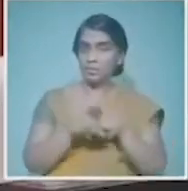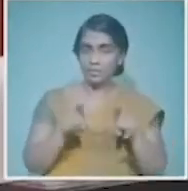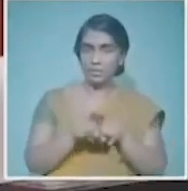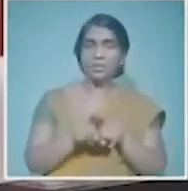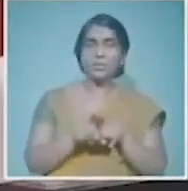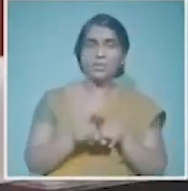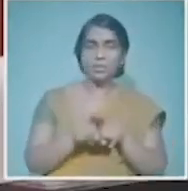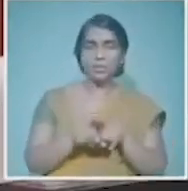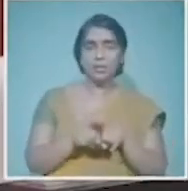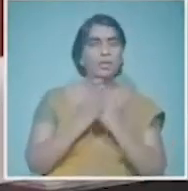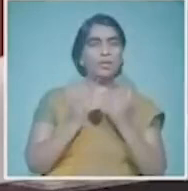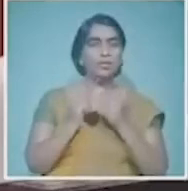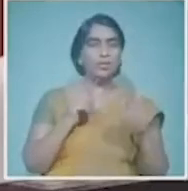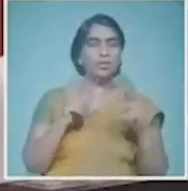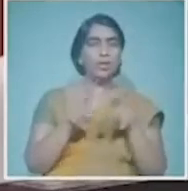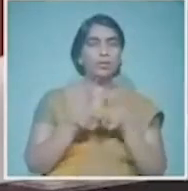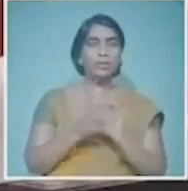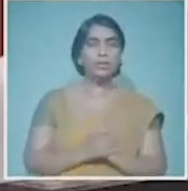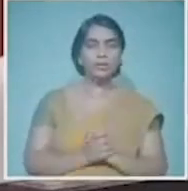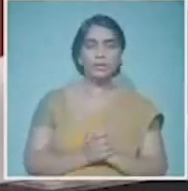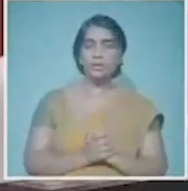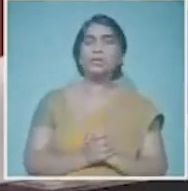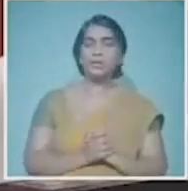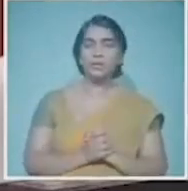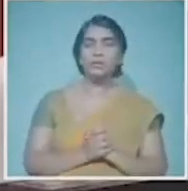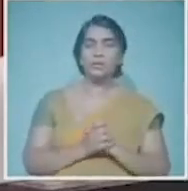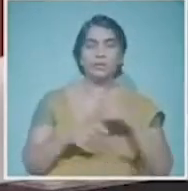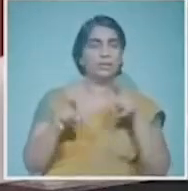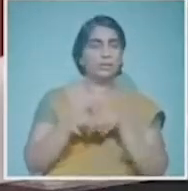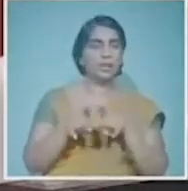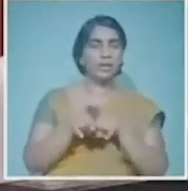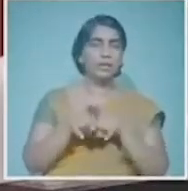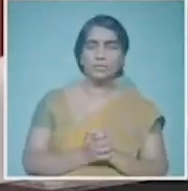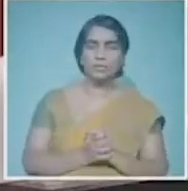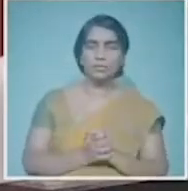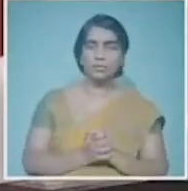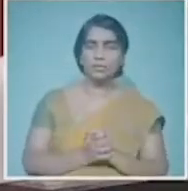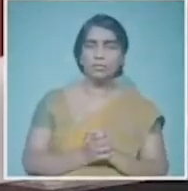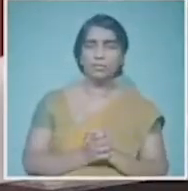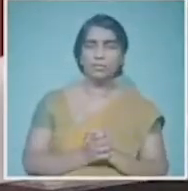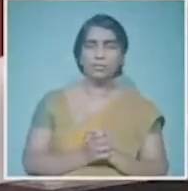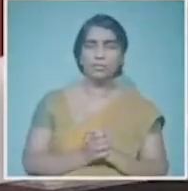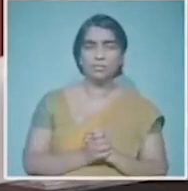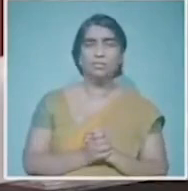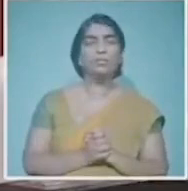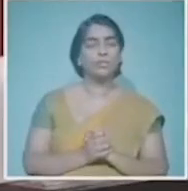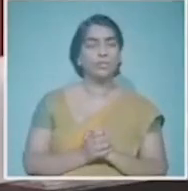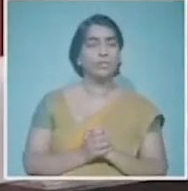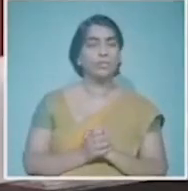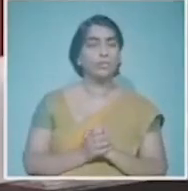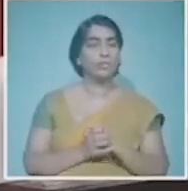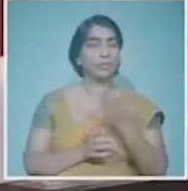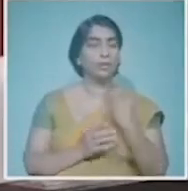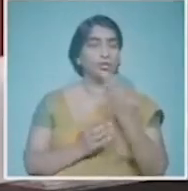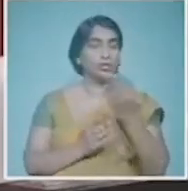in these sort of cases. Tampering with evidence, we all know cases fail primarily because of that. So in those circumstances where